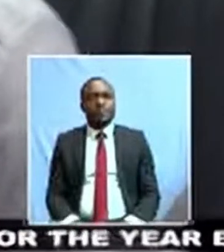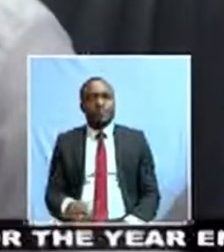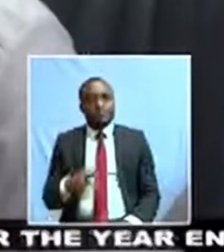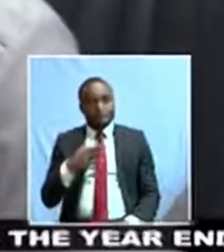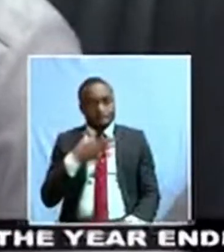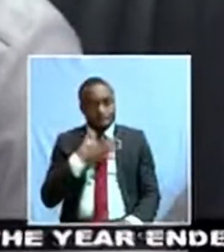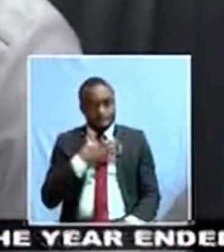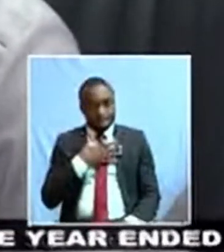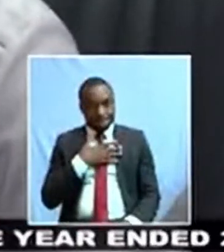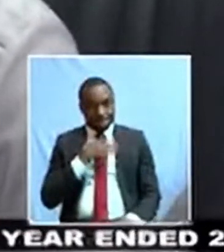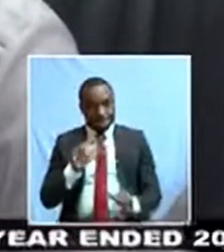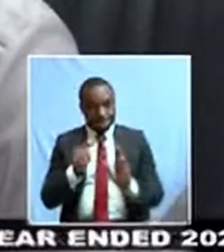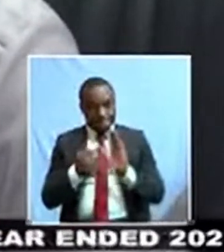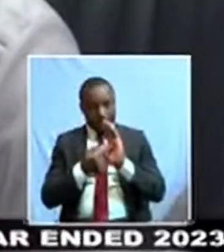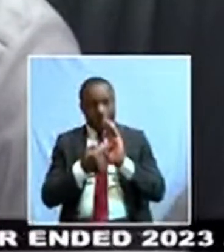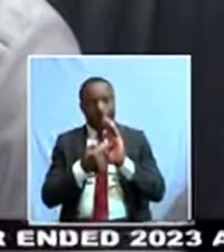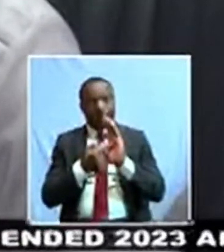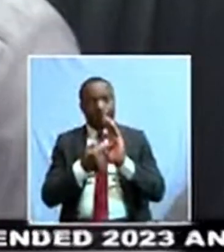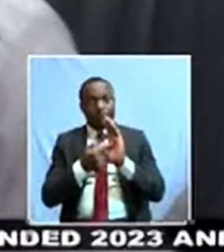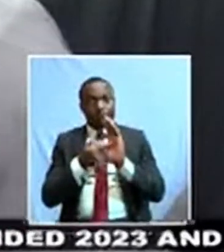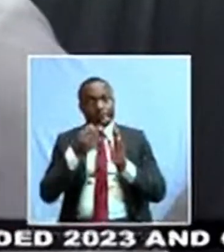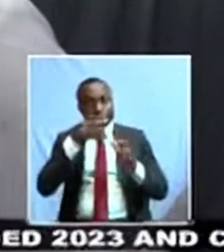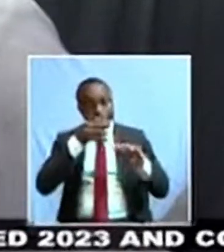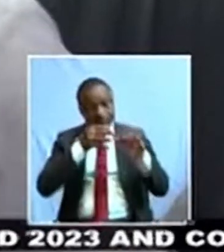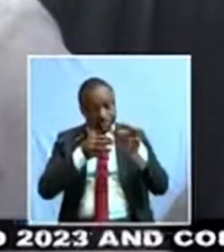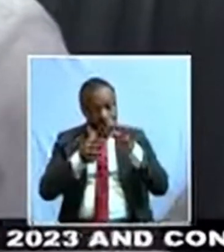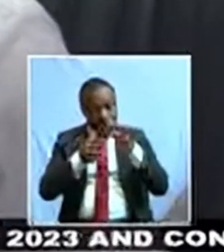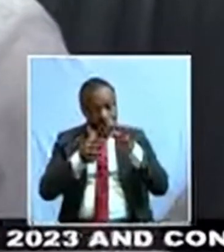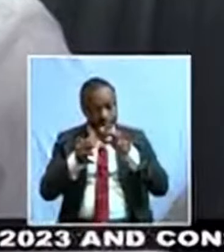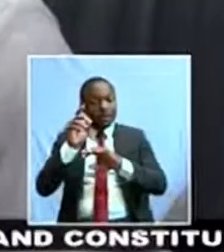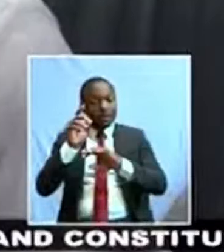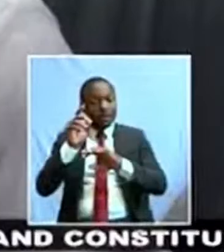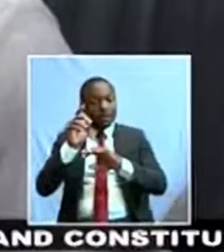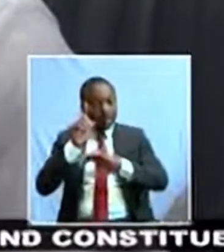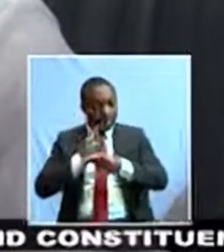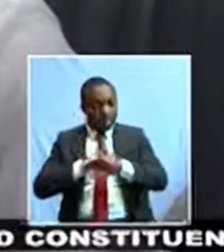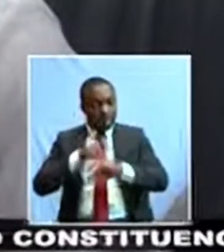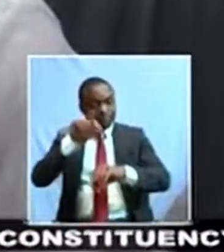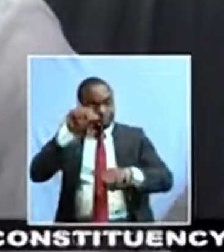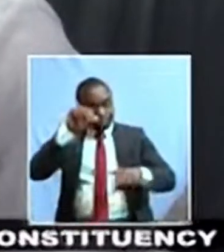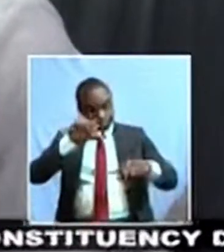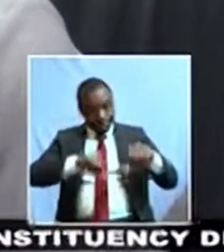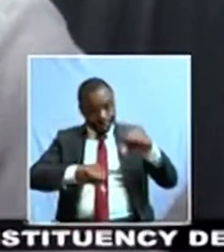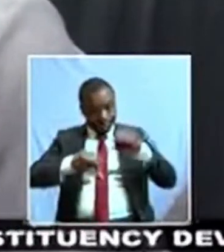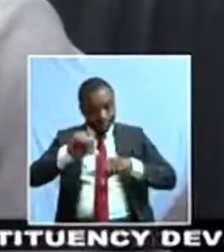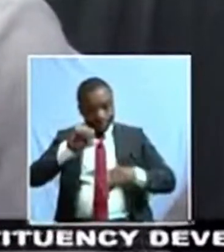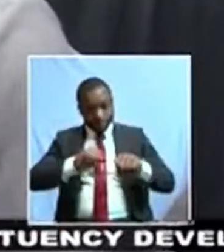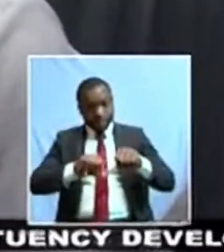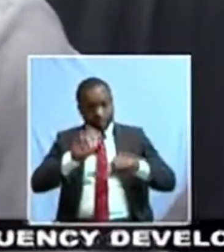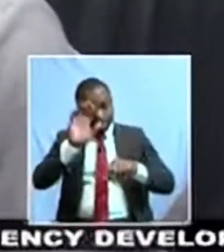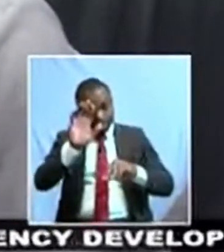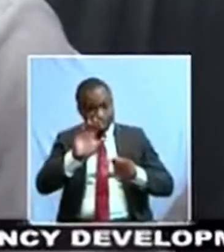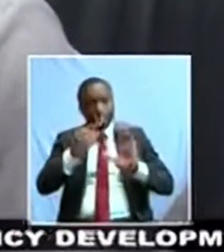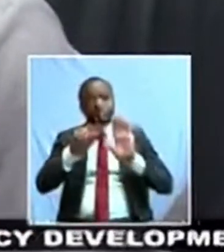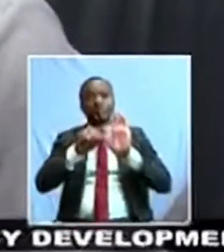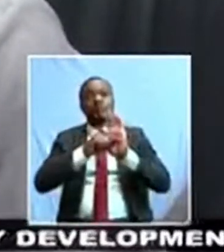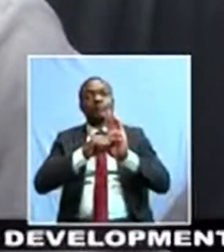my point of clarification. Before, at the time of audit, there was a negative